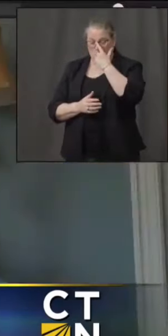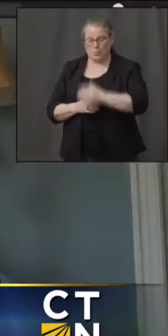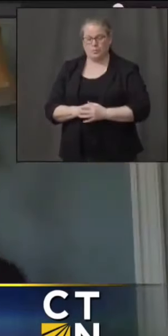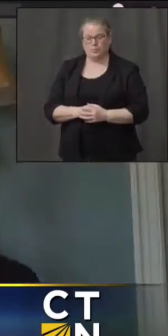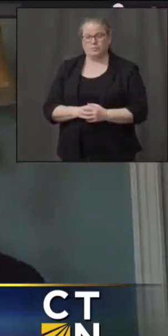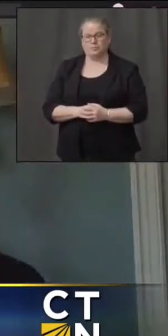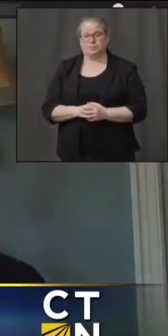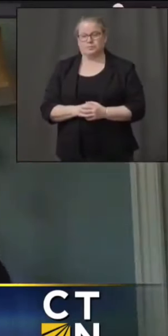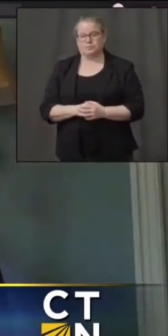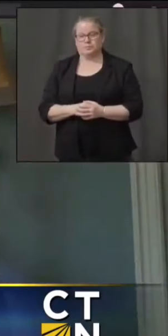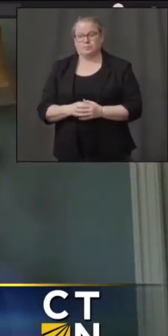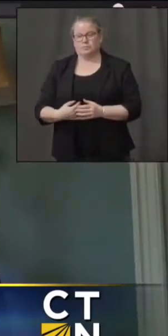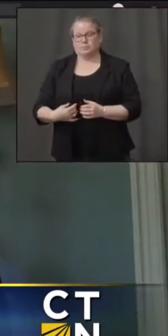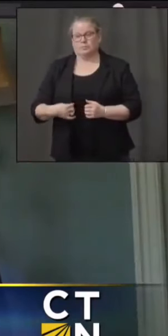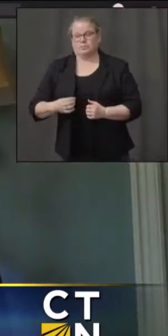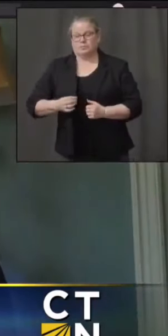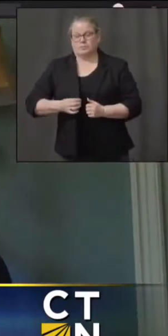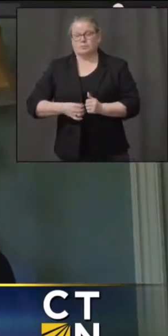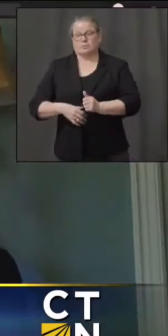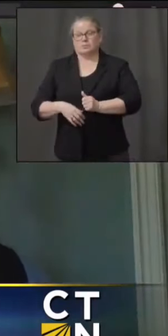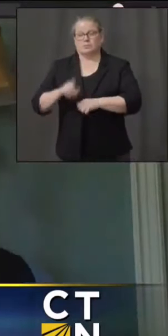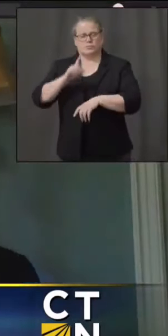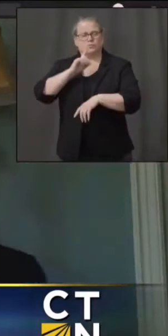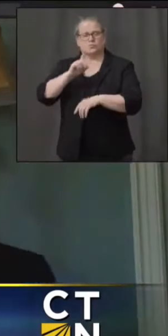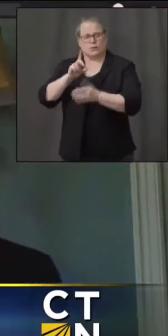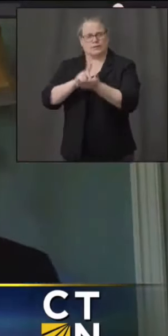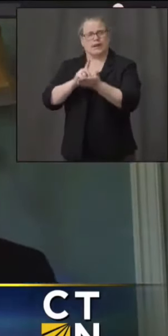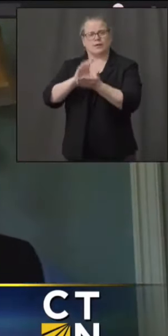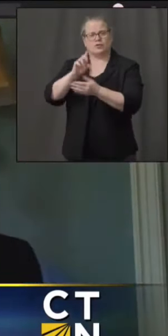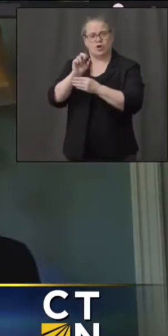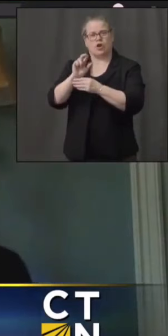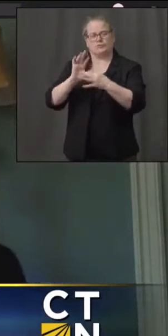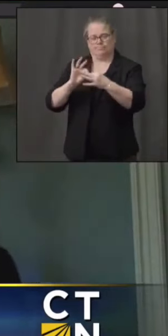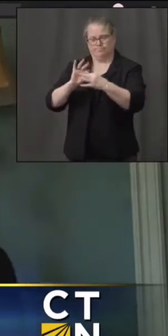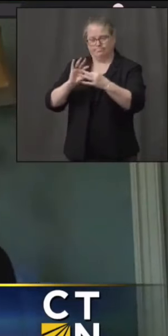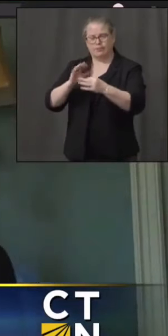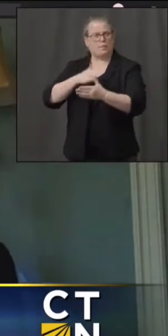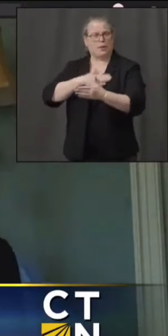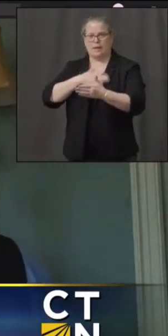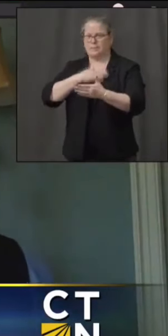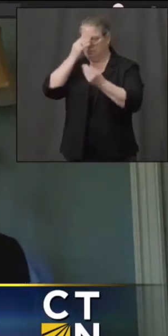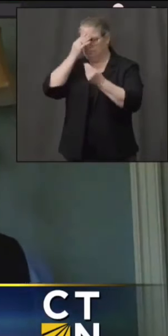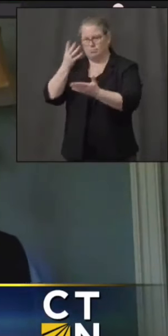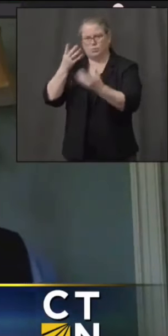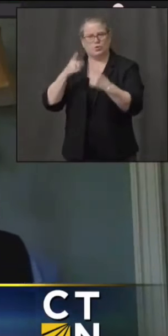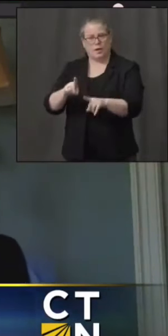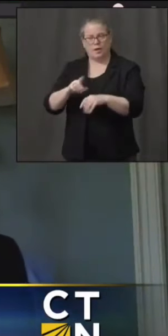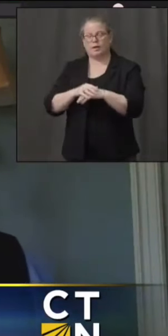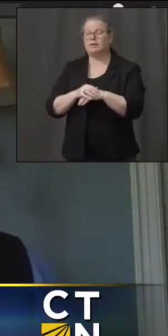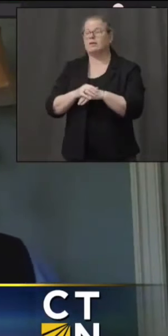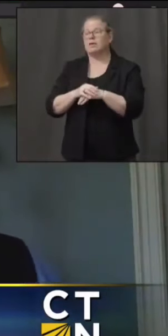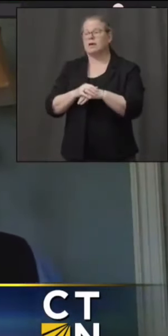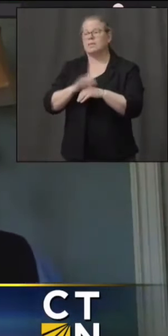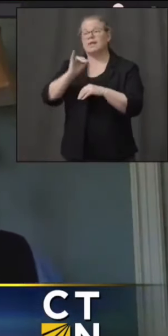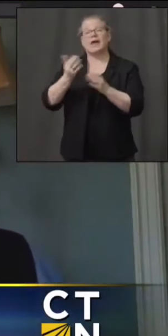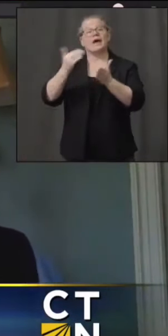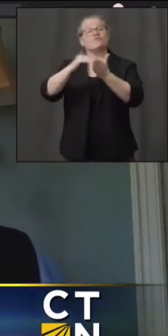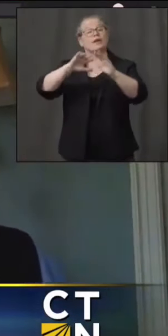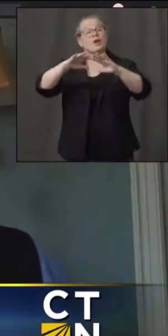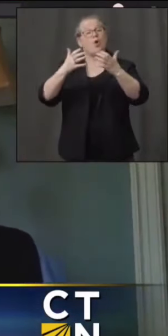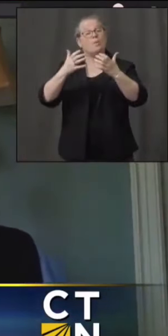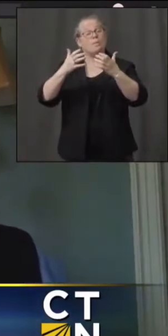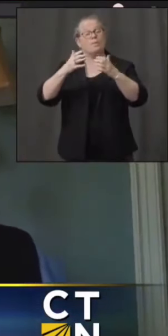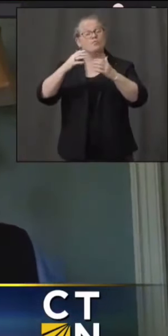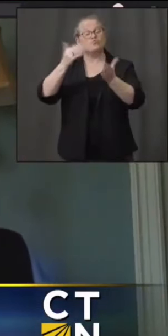I'd be happy to give you a sense for what's going on. This is actually the topic of one of the subgroups of the Reopen Connecticut Advisory